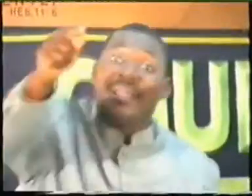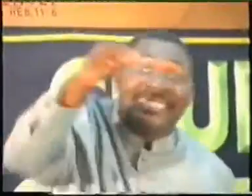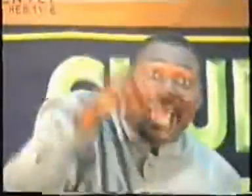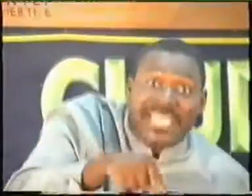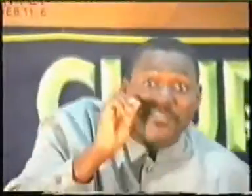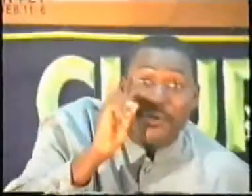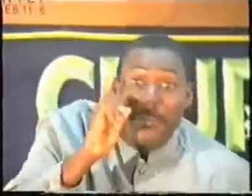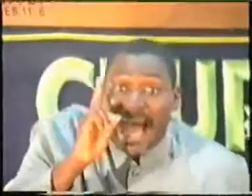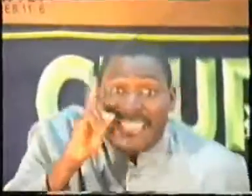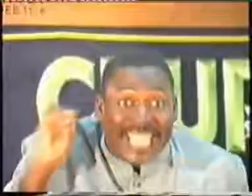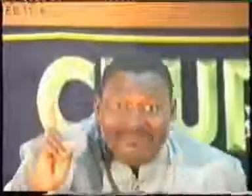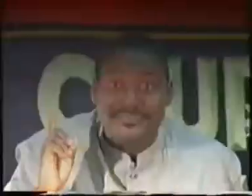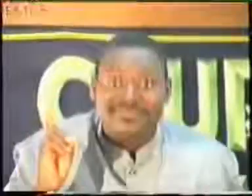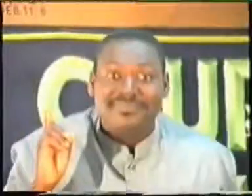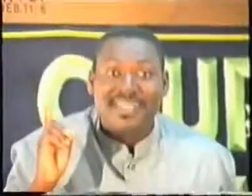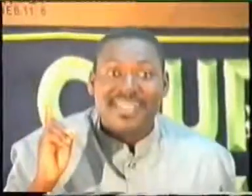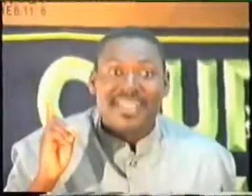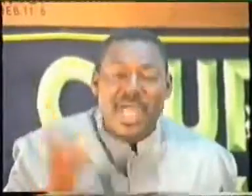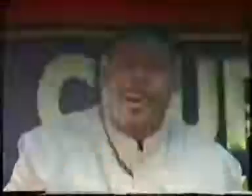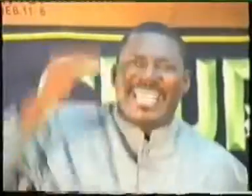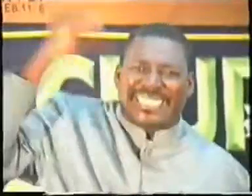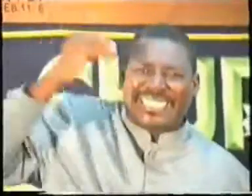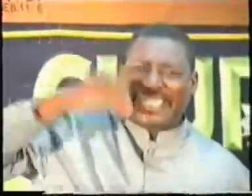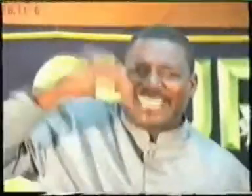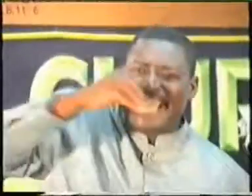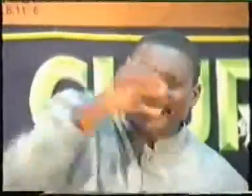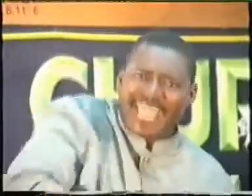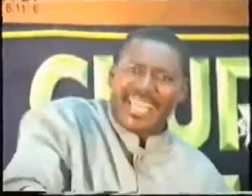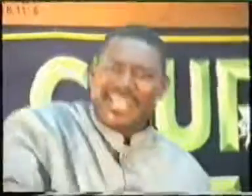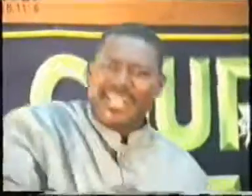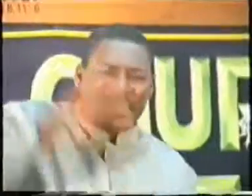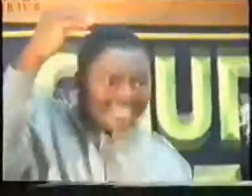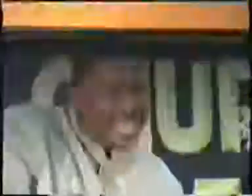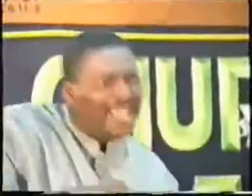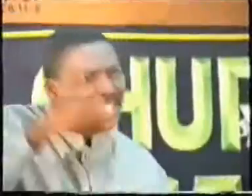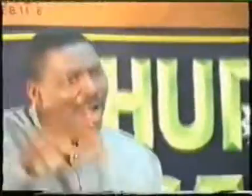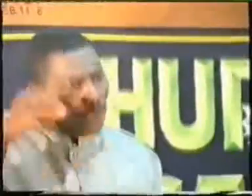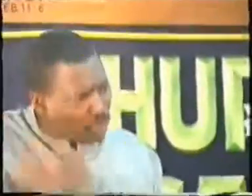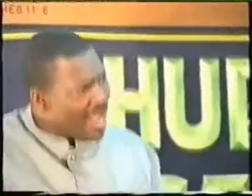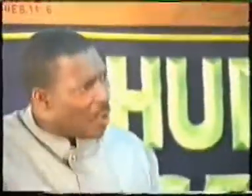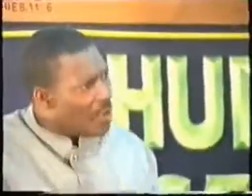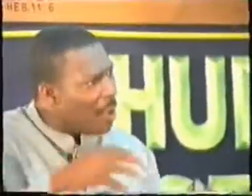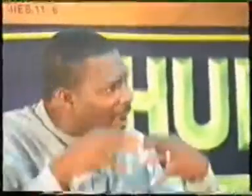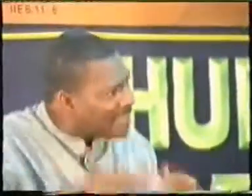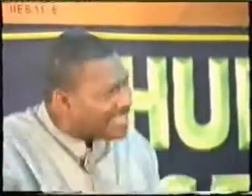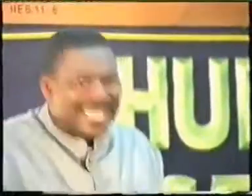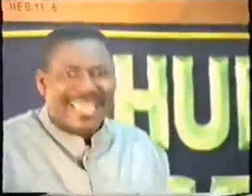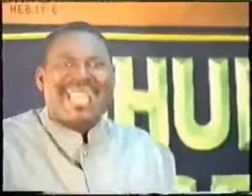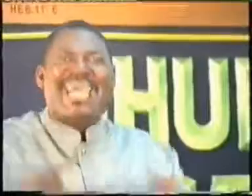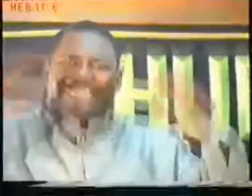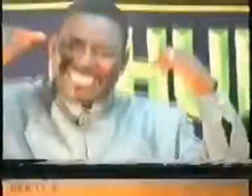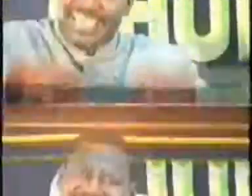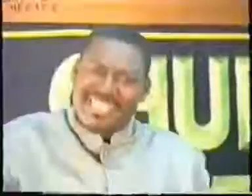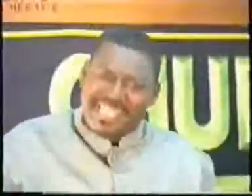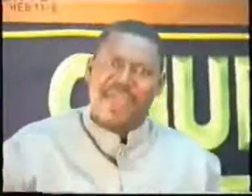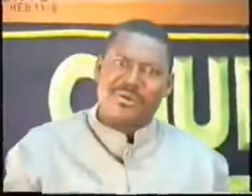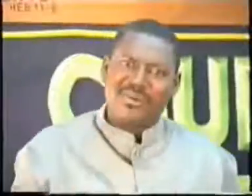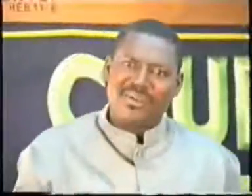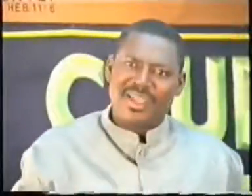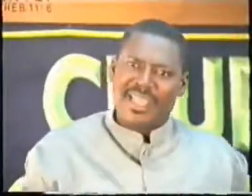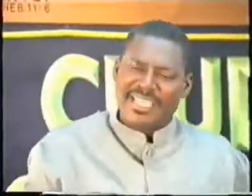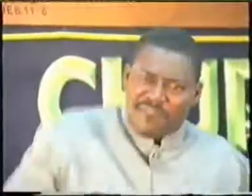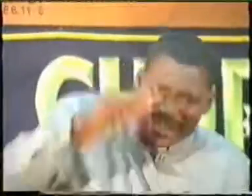ya nkwa ge tight and free obi anchen na mom ye tie asie se kwasi ada no se ye kwa sori a onyankopon se nia esi ye yie